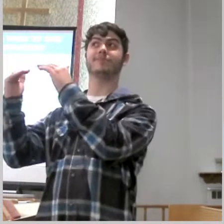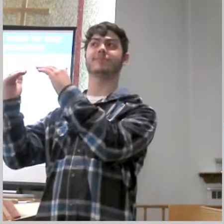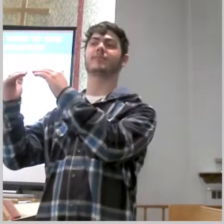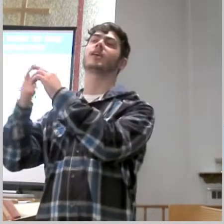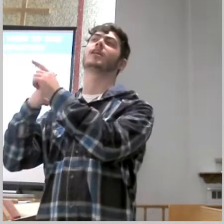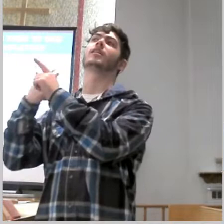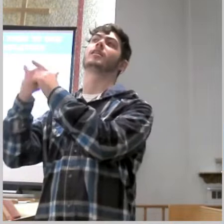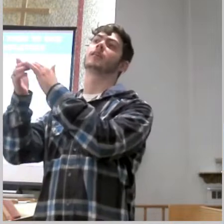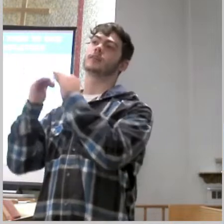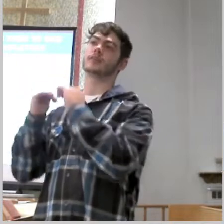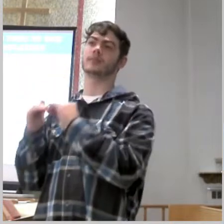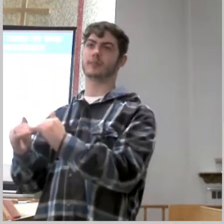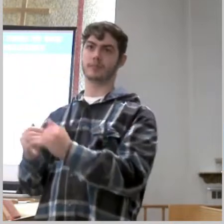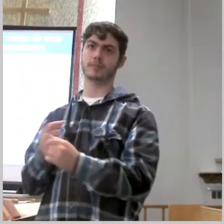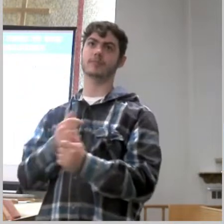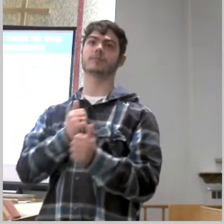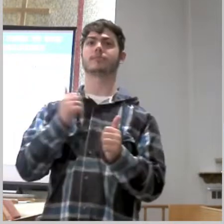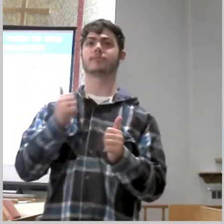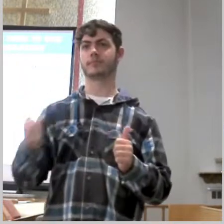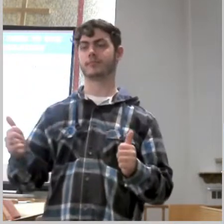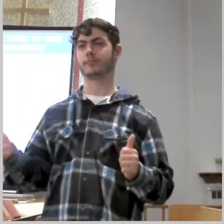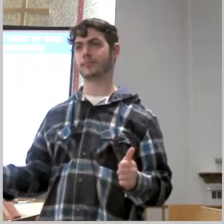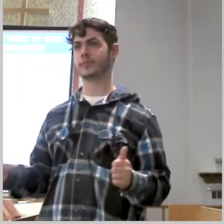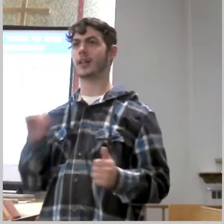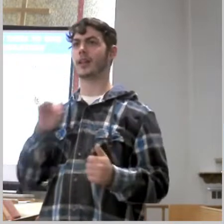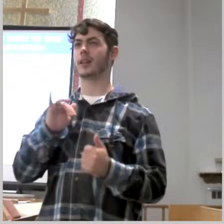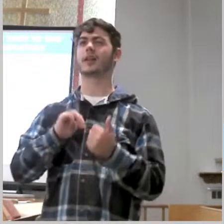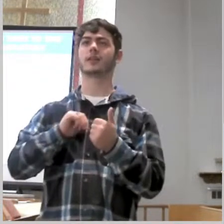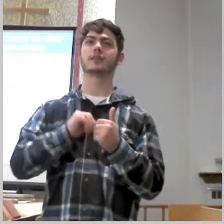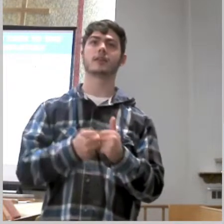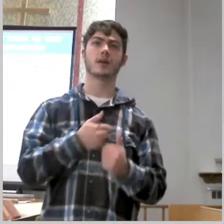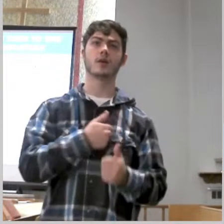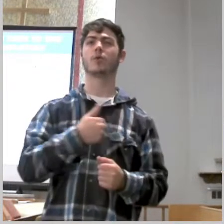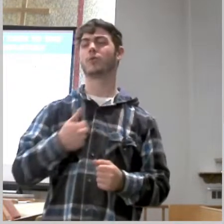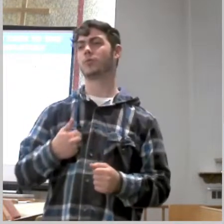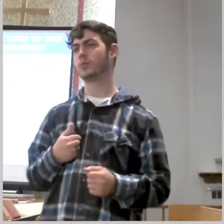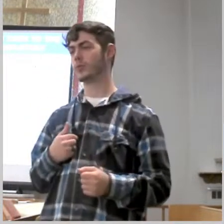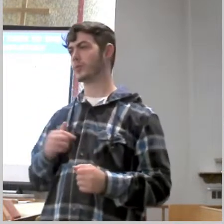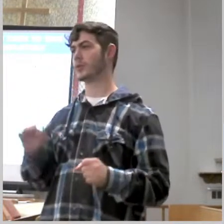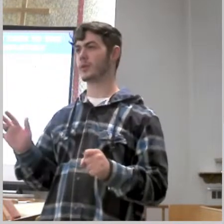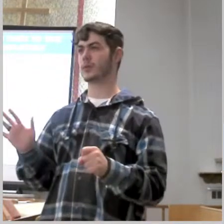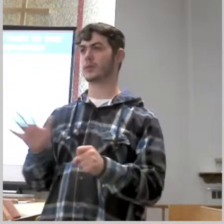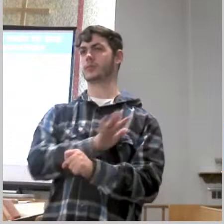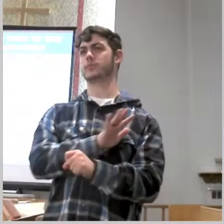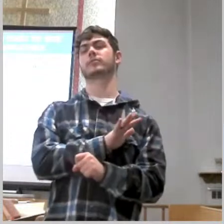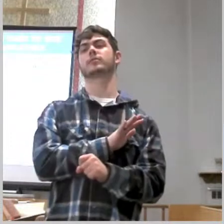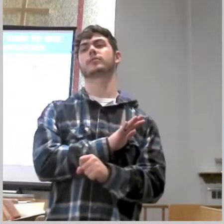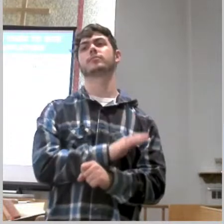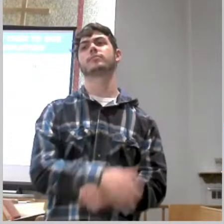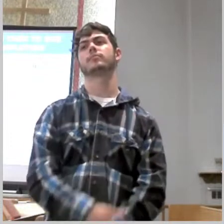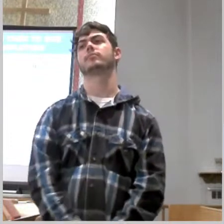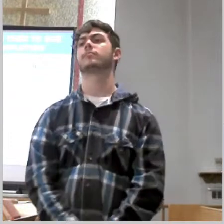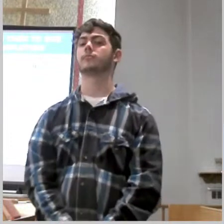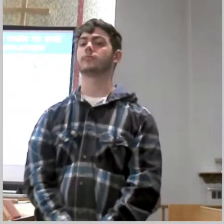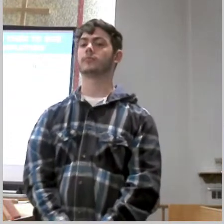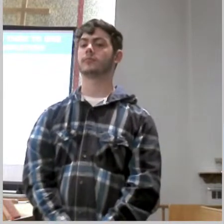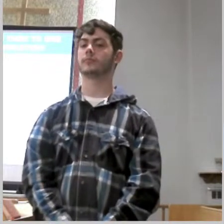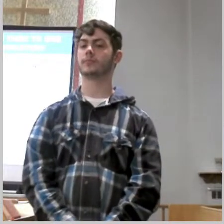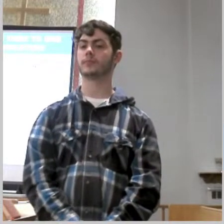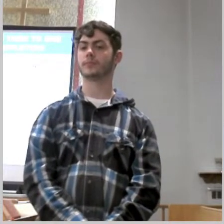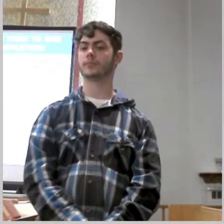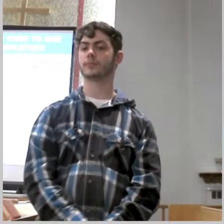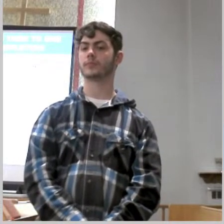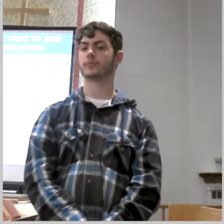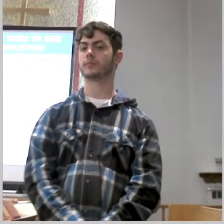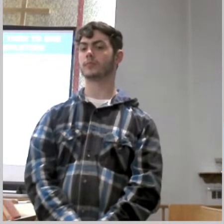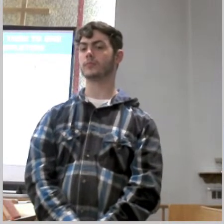one another. That is how we arrive at completing any kind of act of giving that we might think about, right? Putting,